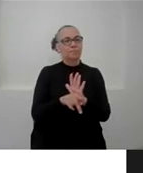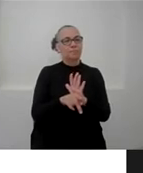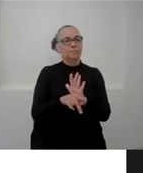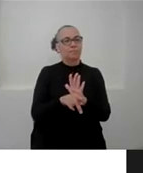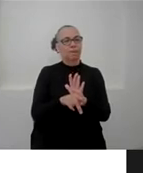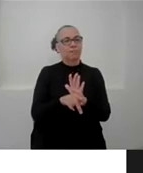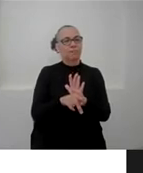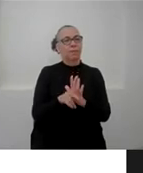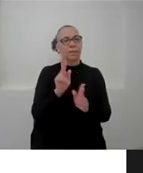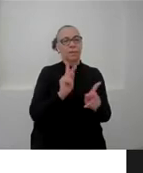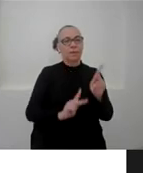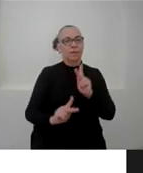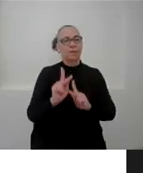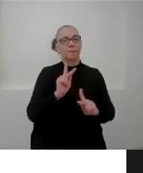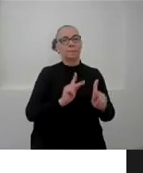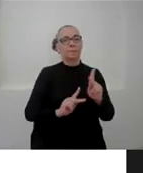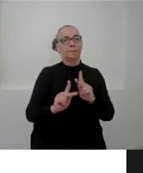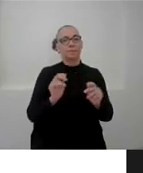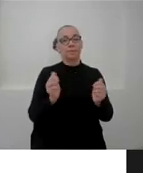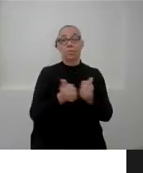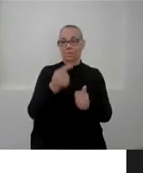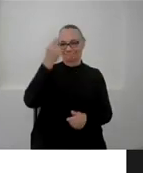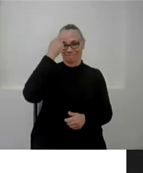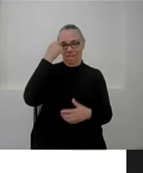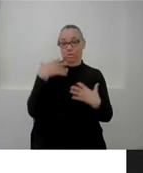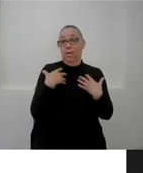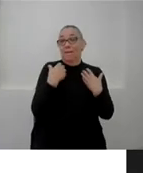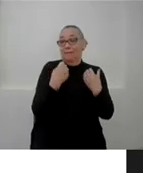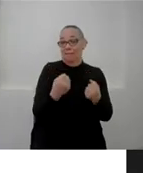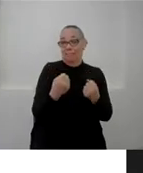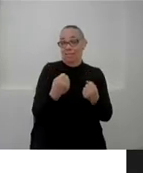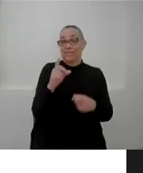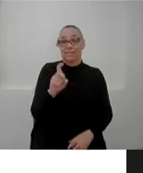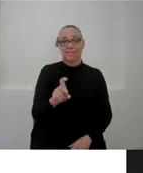people with mental health needs.